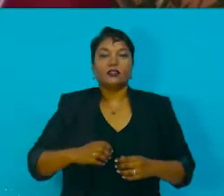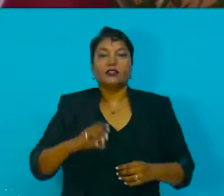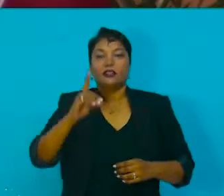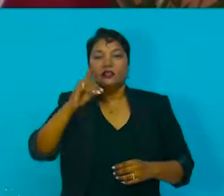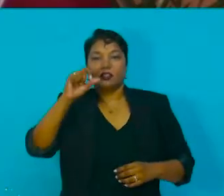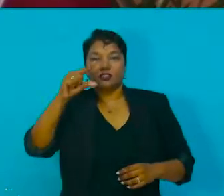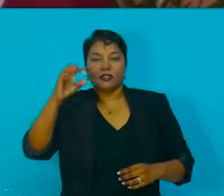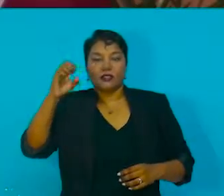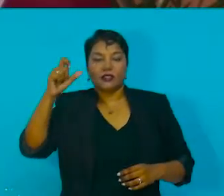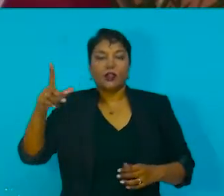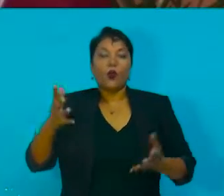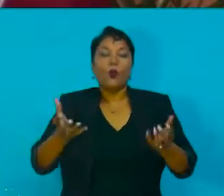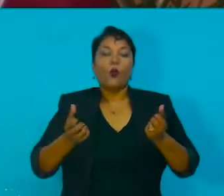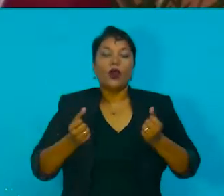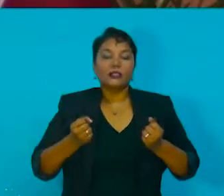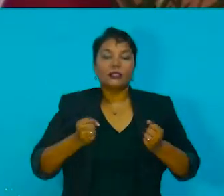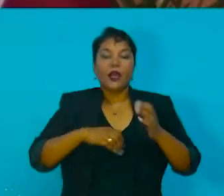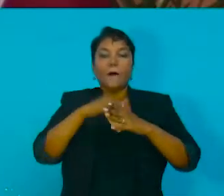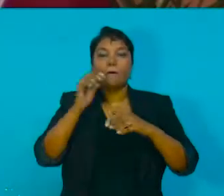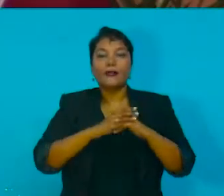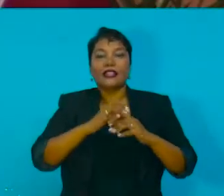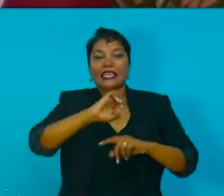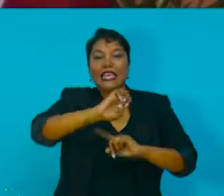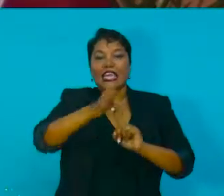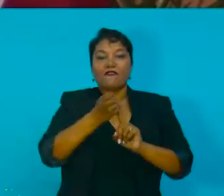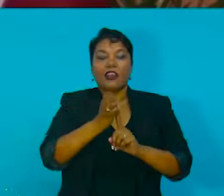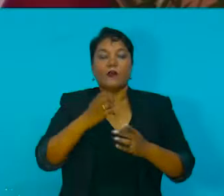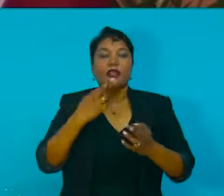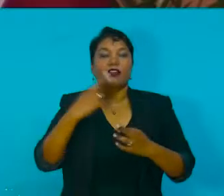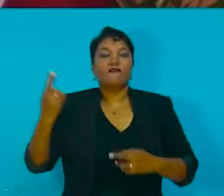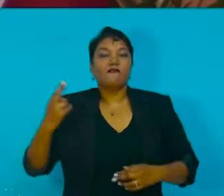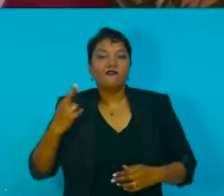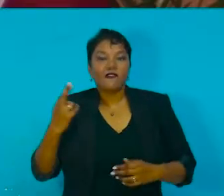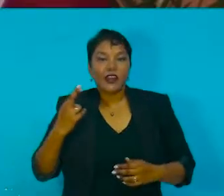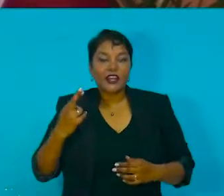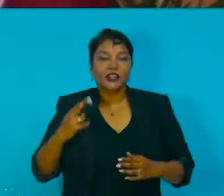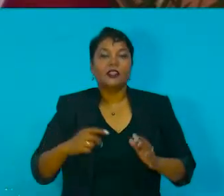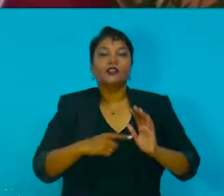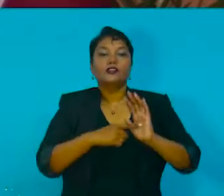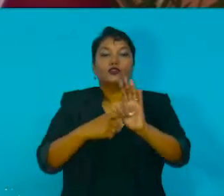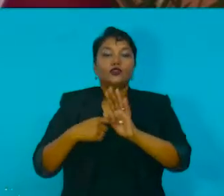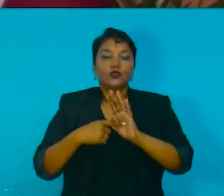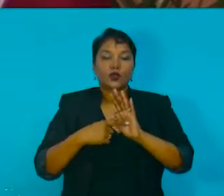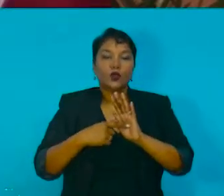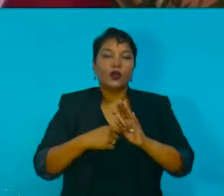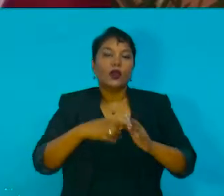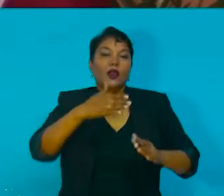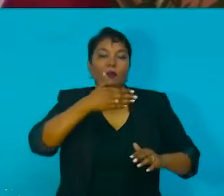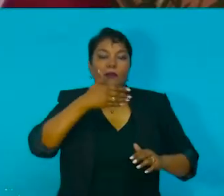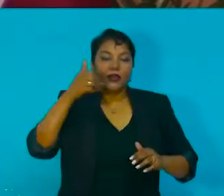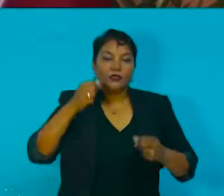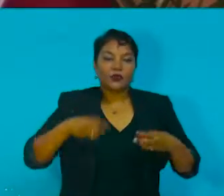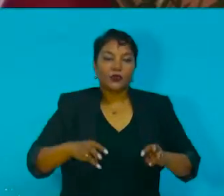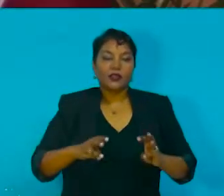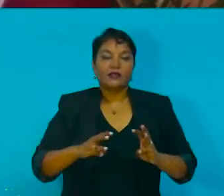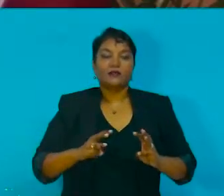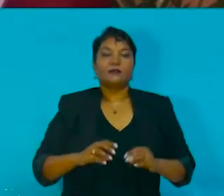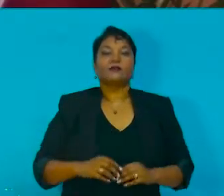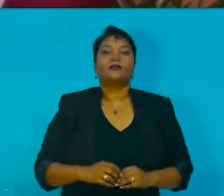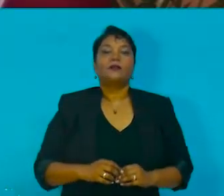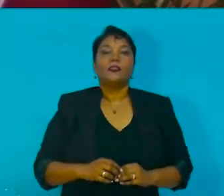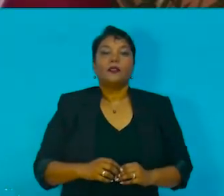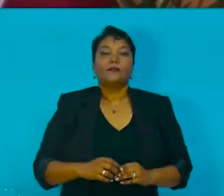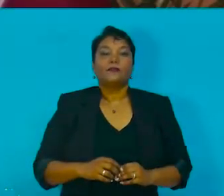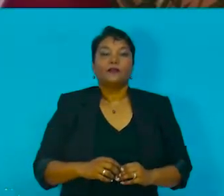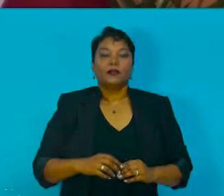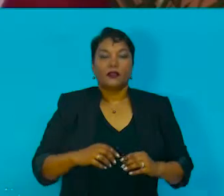Digicel wanted this to be the most environmentally friendly building in the entire Caribbean. It was a showboat type of thing. But really and truly, solar